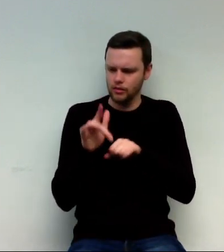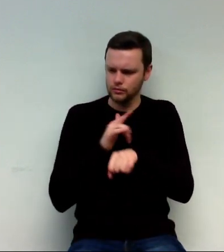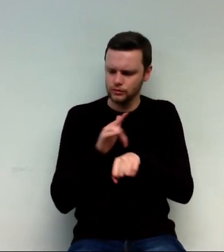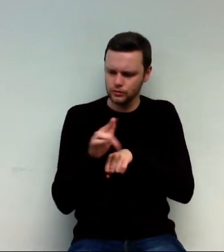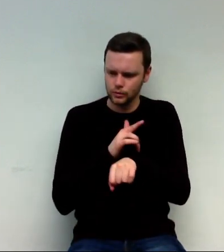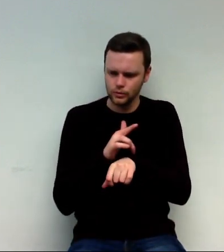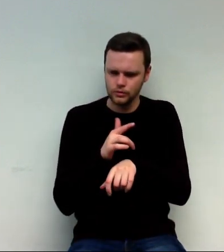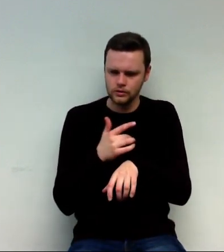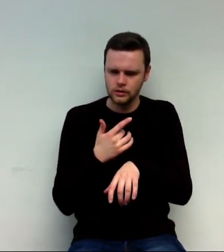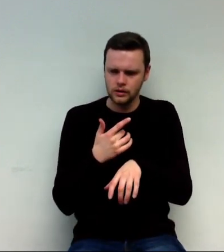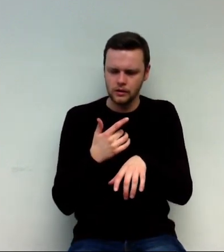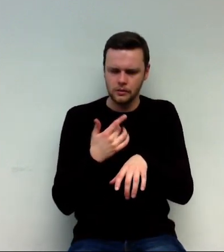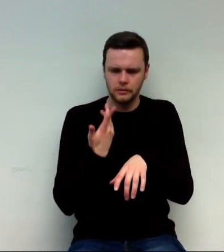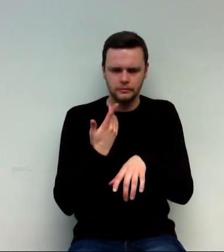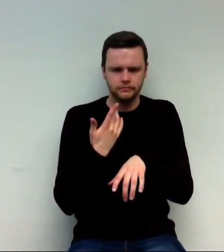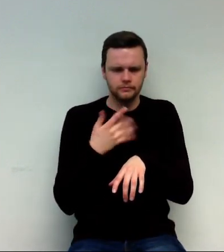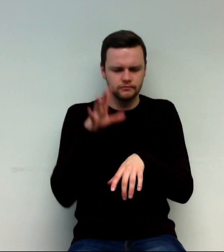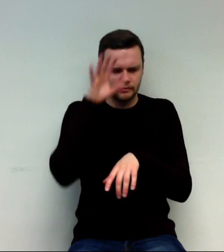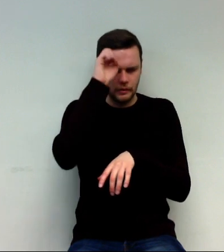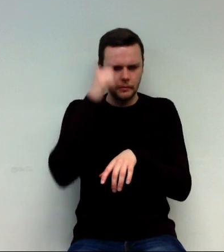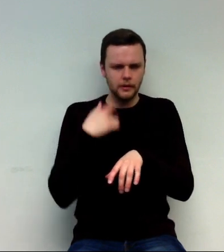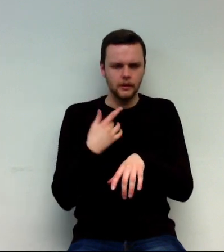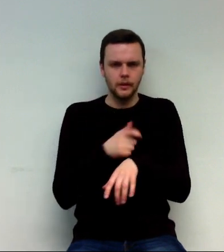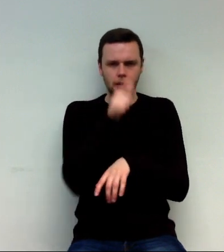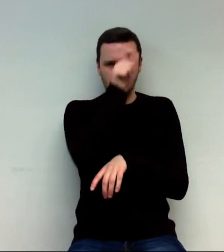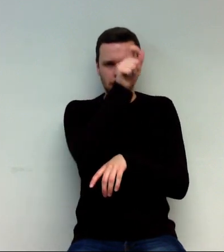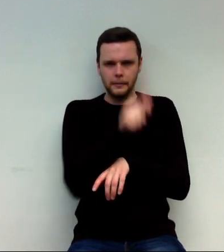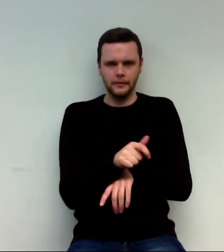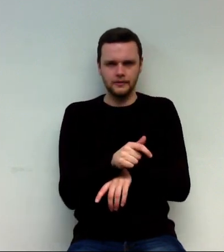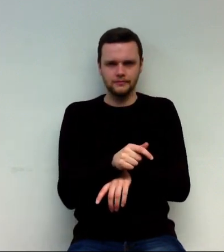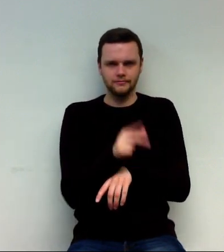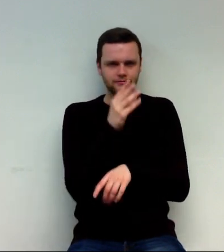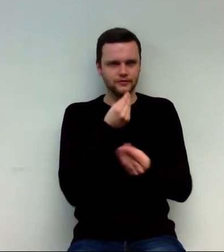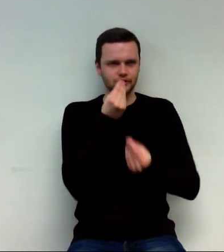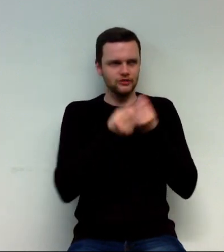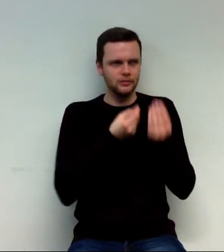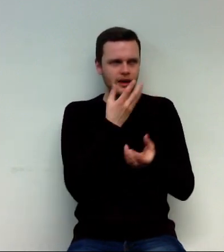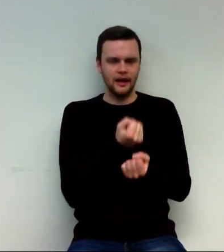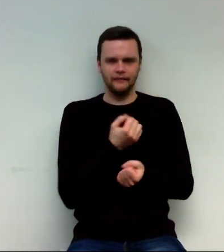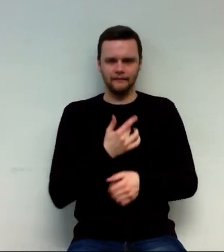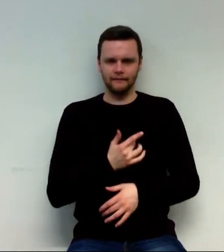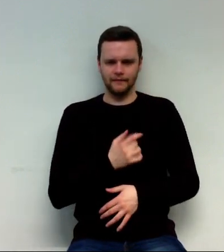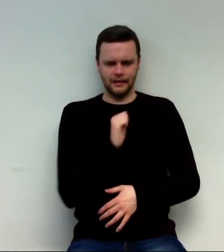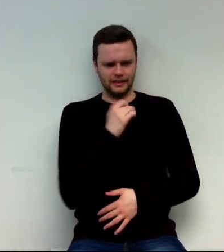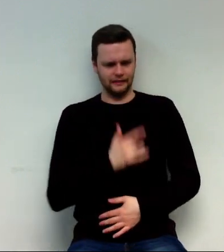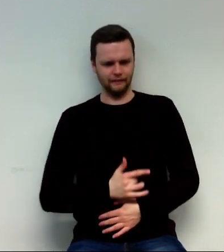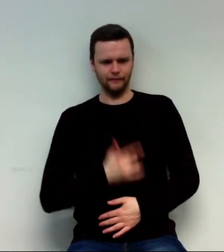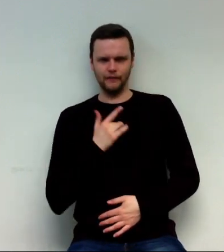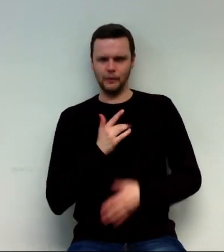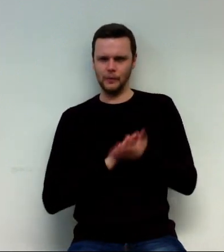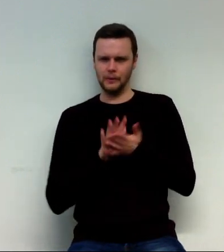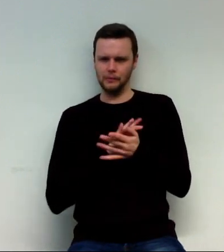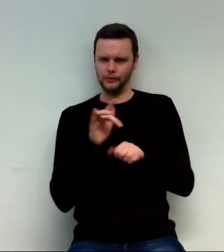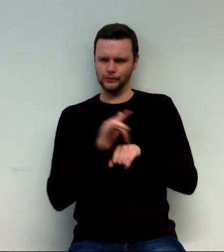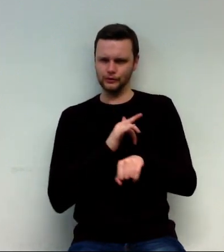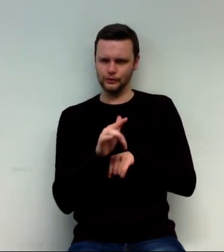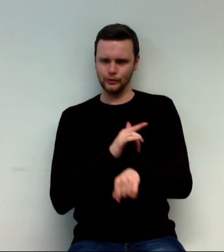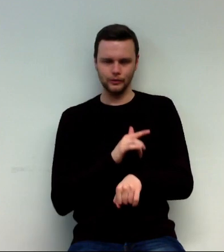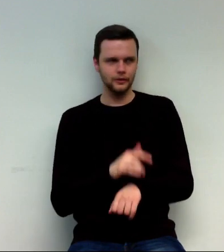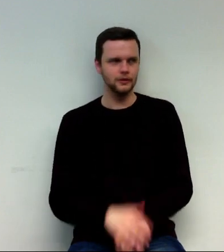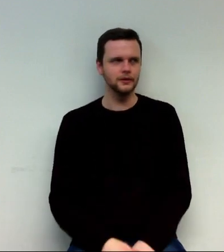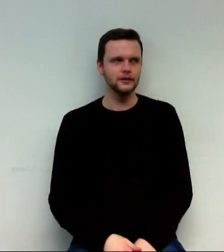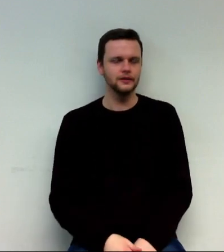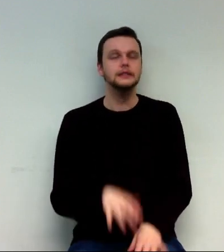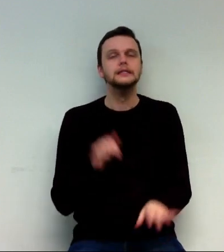about a show where I think the audio describer had a bit of an opinion about things that were happening. Is that right? Yeah, this